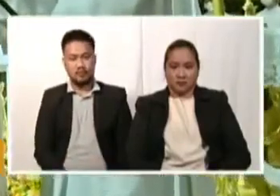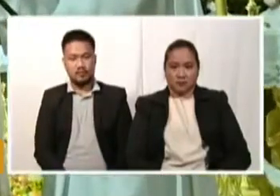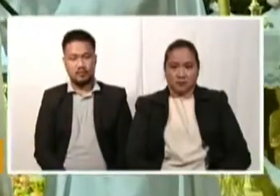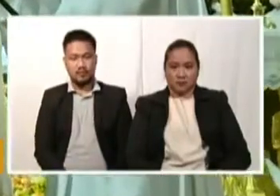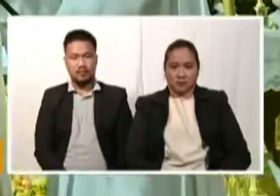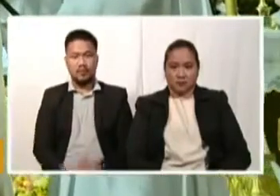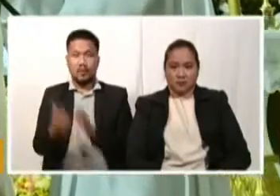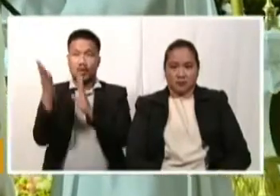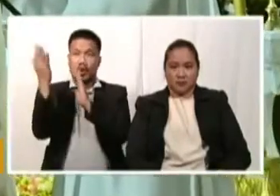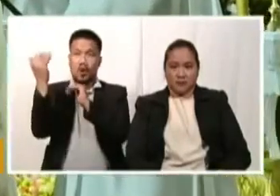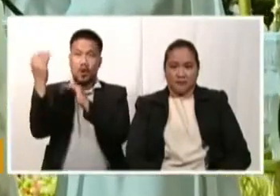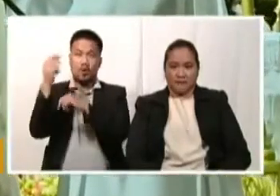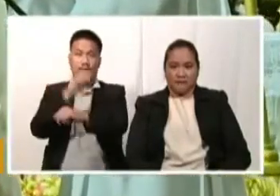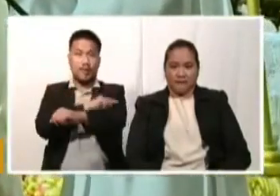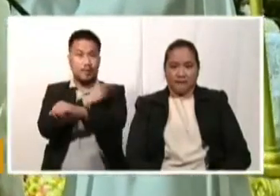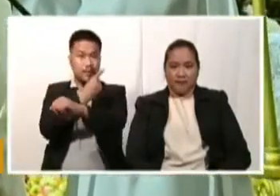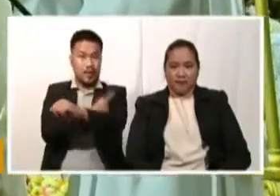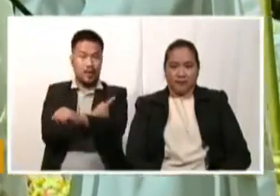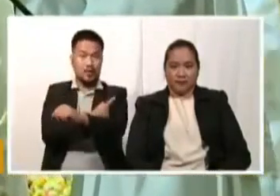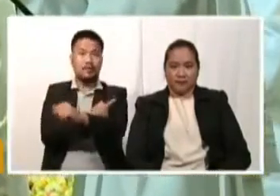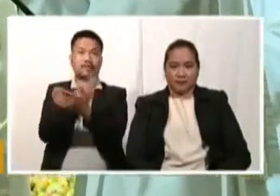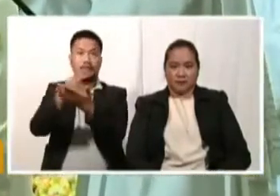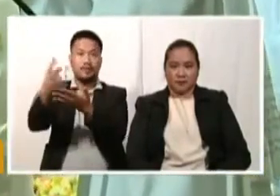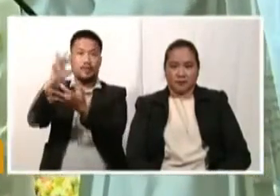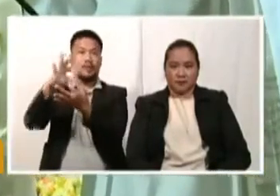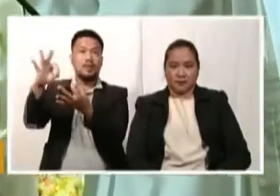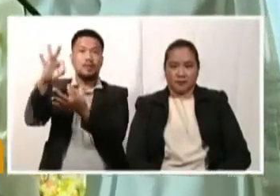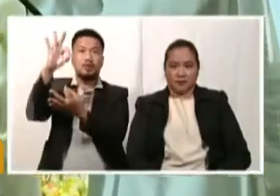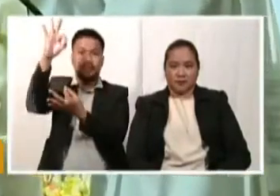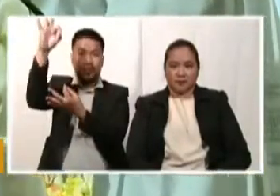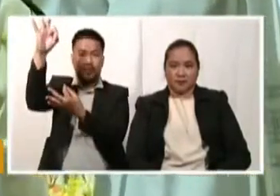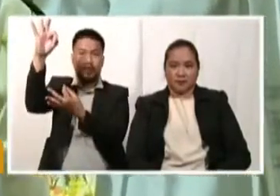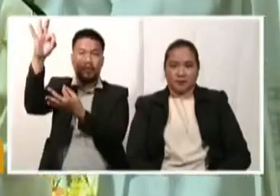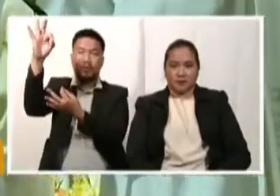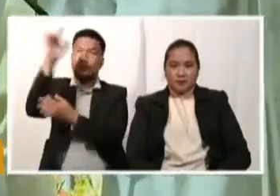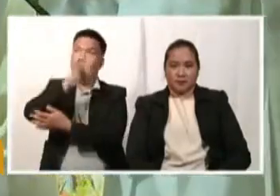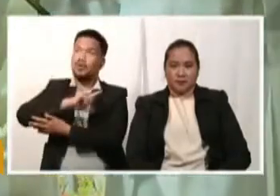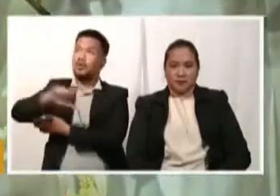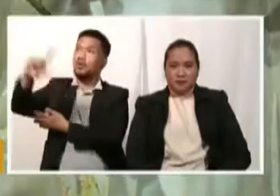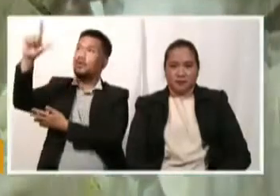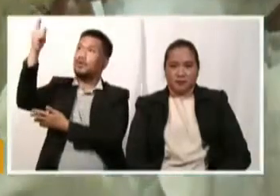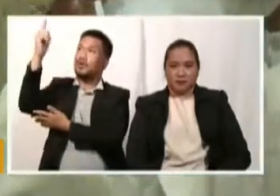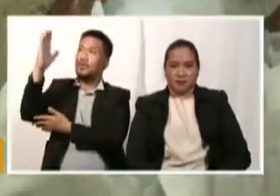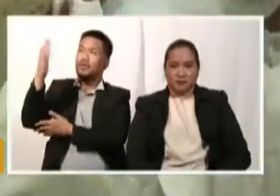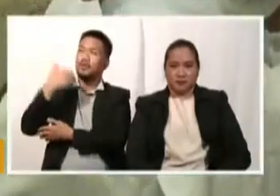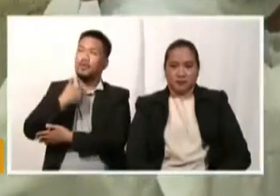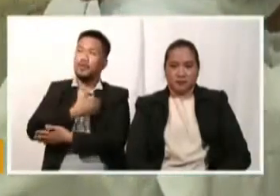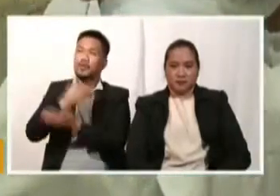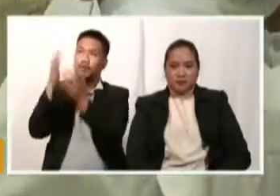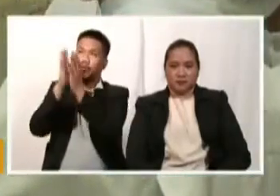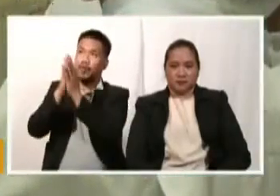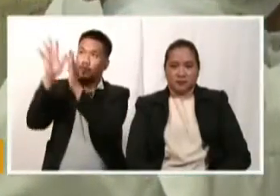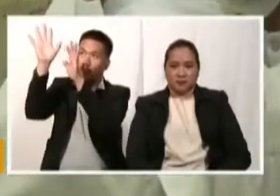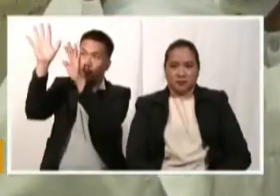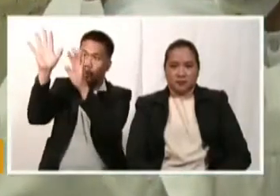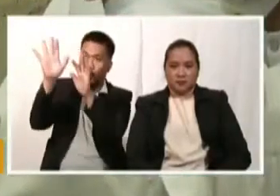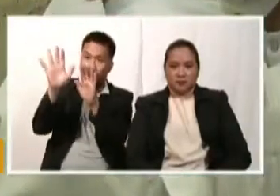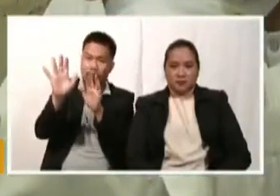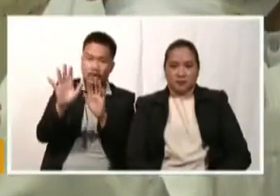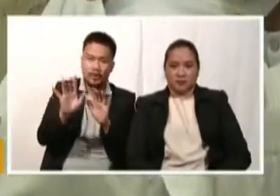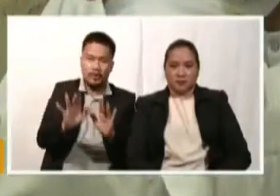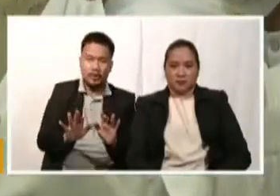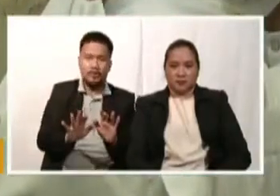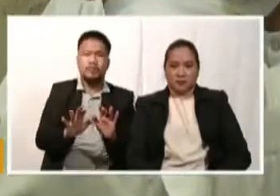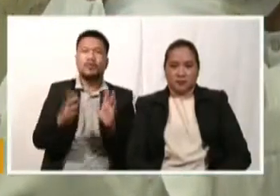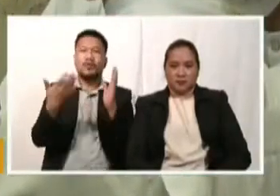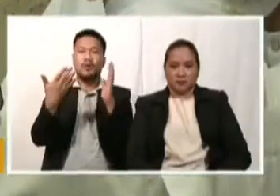May the power of the Holy Spirit, O Lord, we pray, come down through your